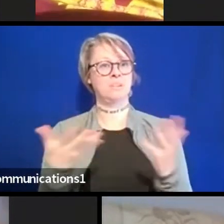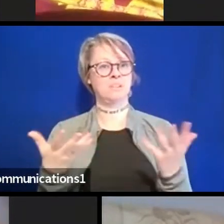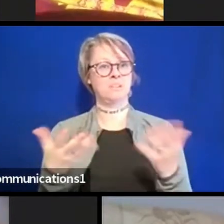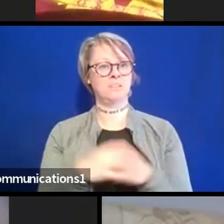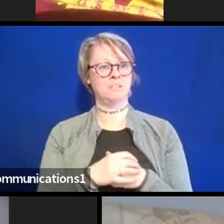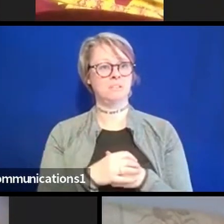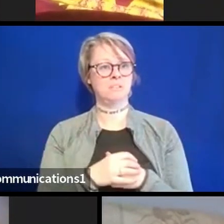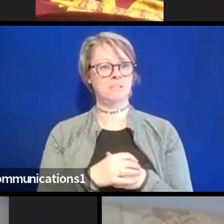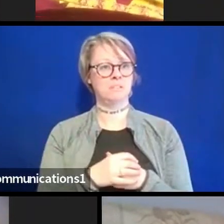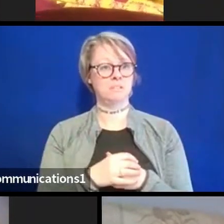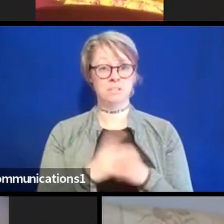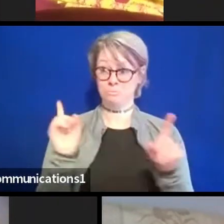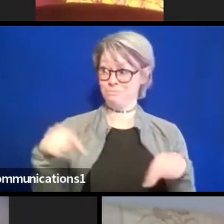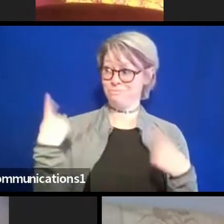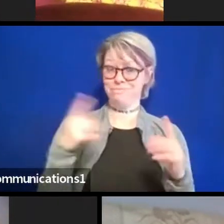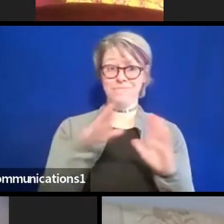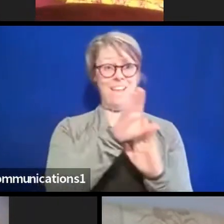hour telling us how